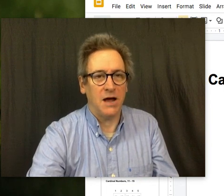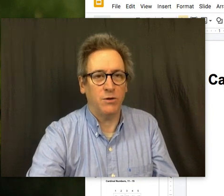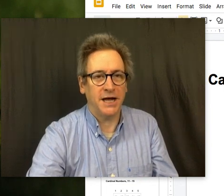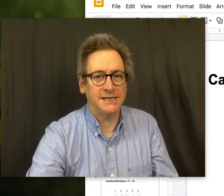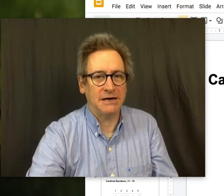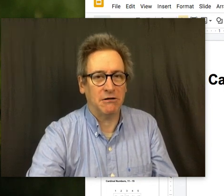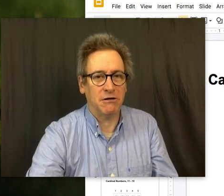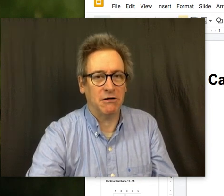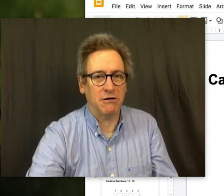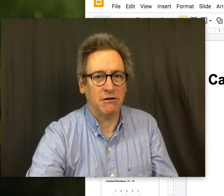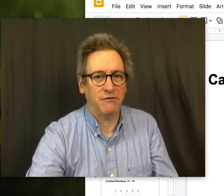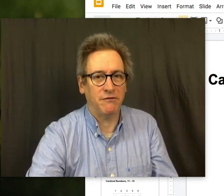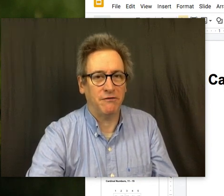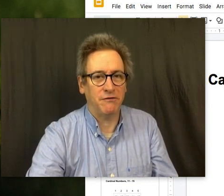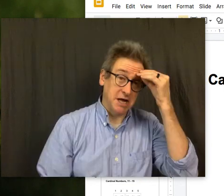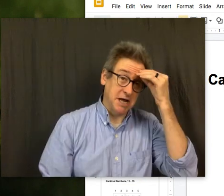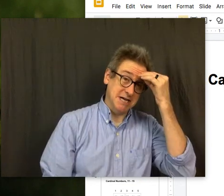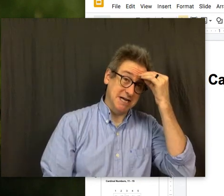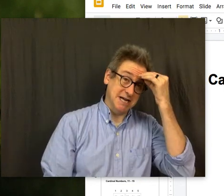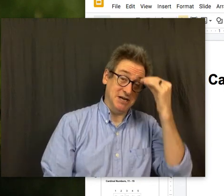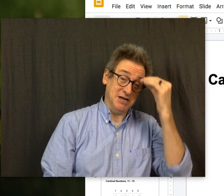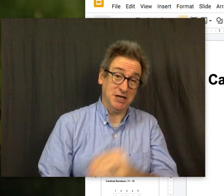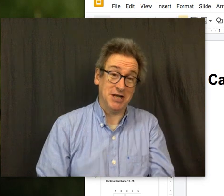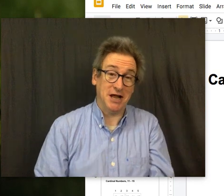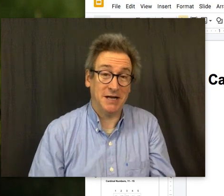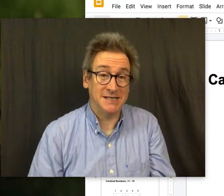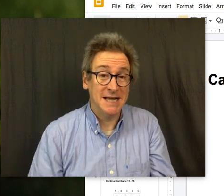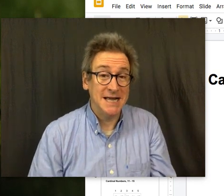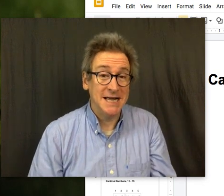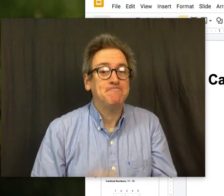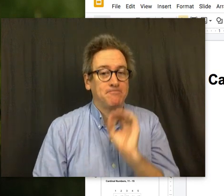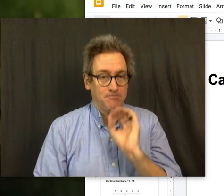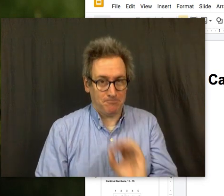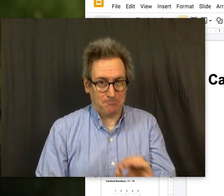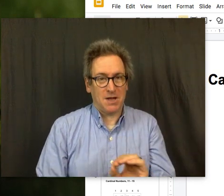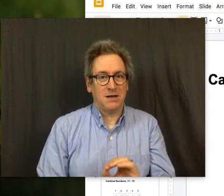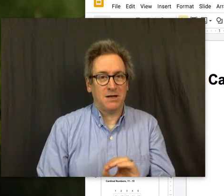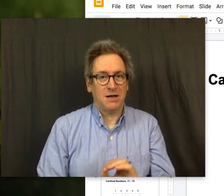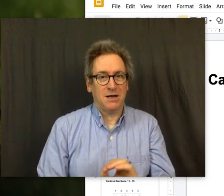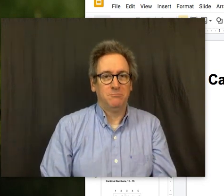I wish I had a serif font in here. I need to change that because